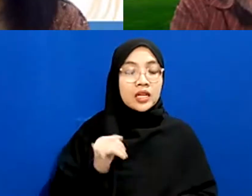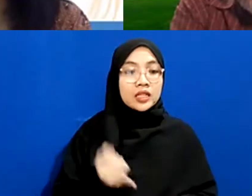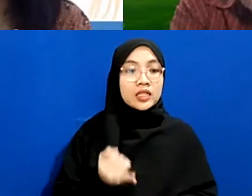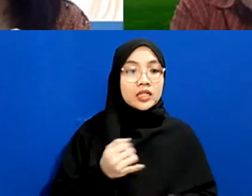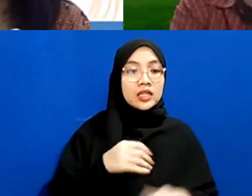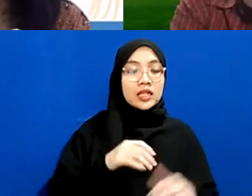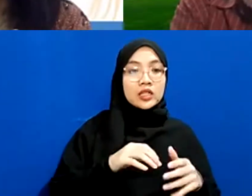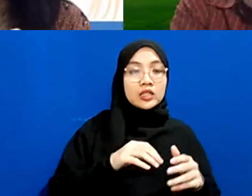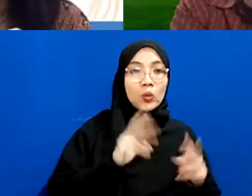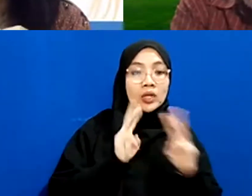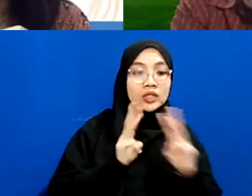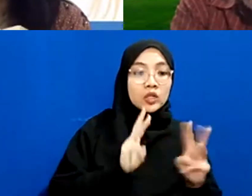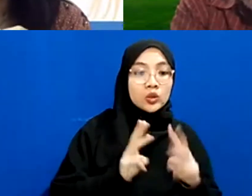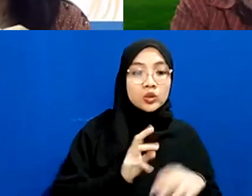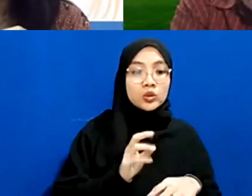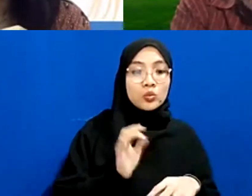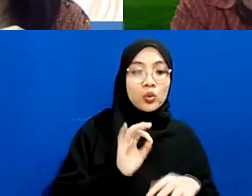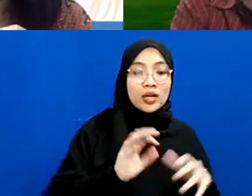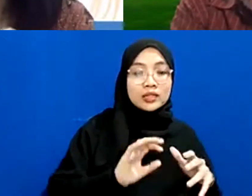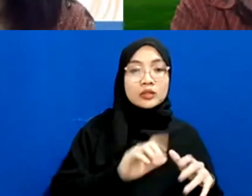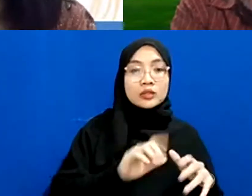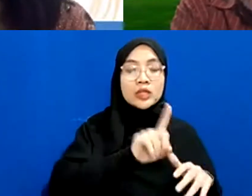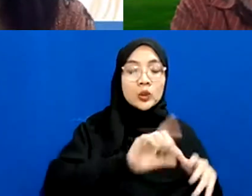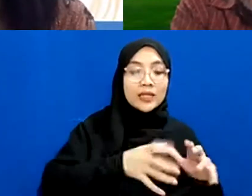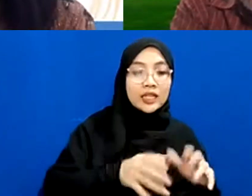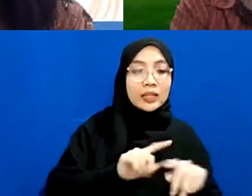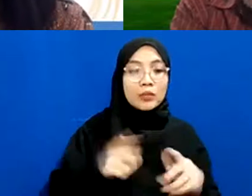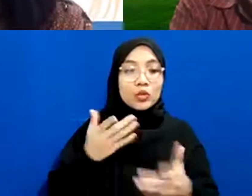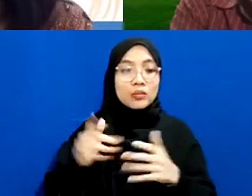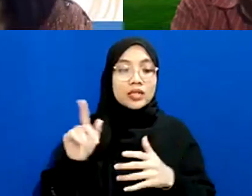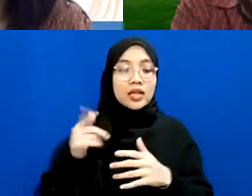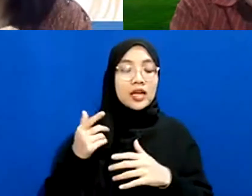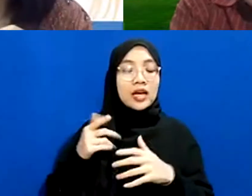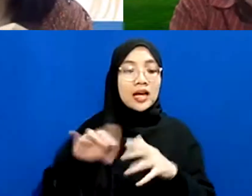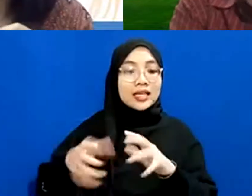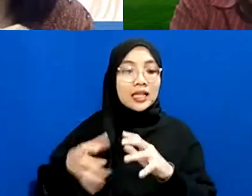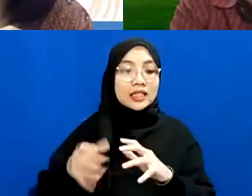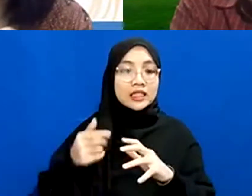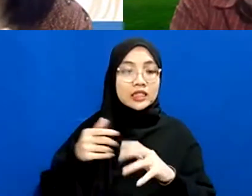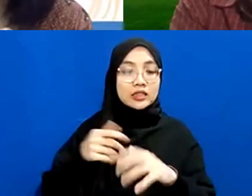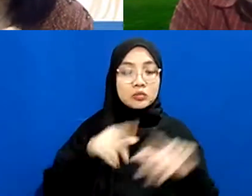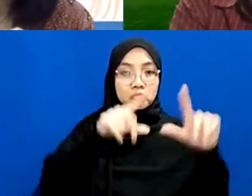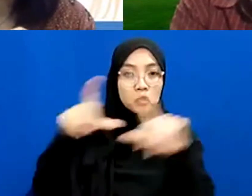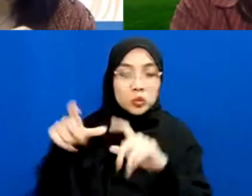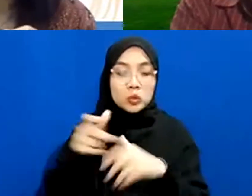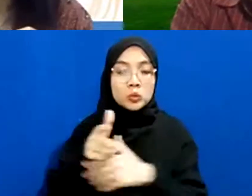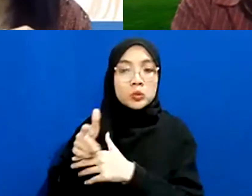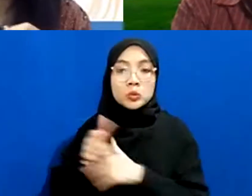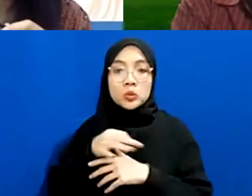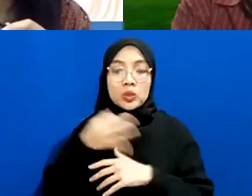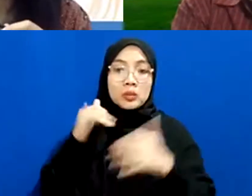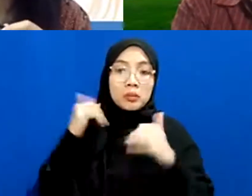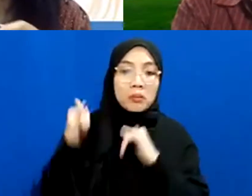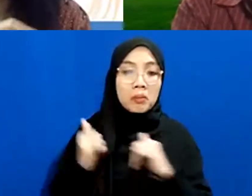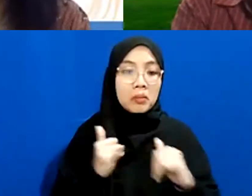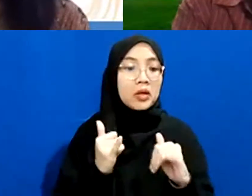techniques. What else? Pictures, photo voice, and other things. Yeah. Right. We have